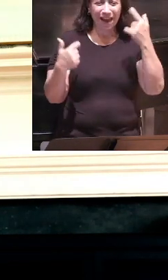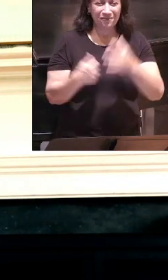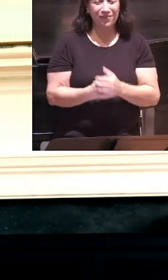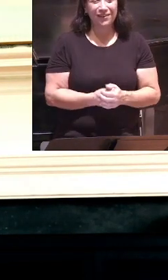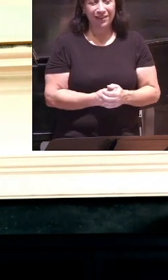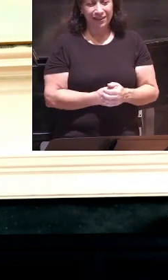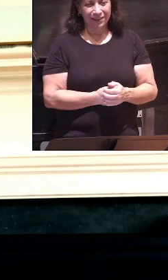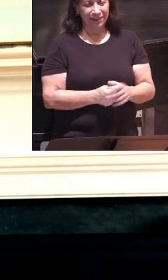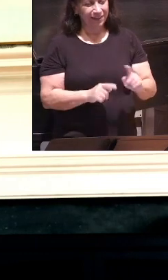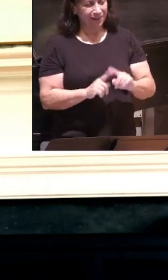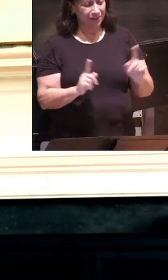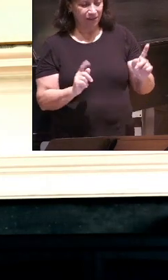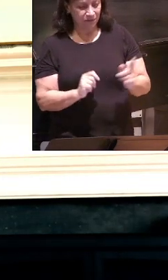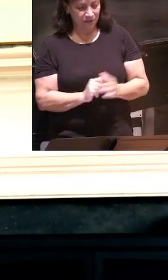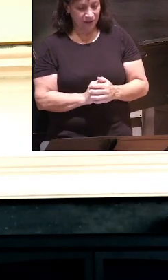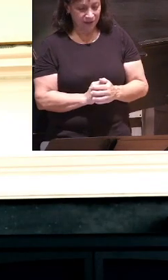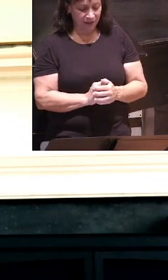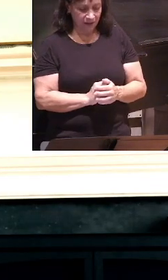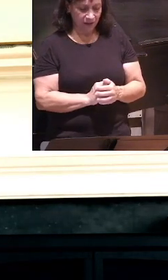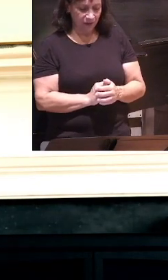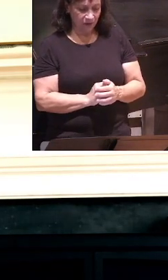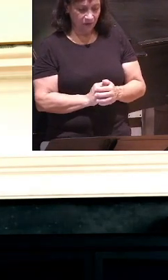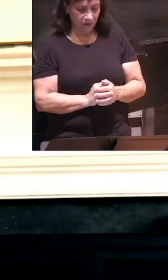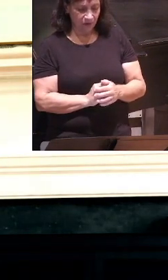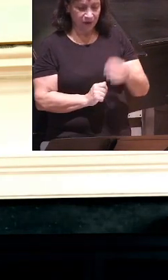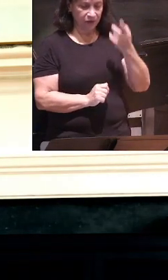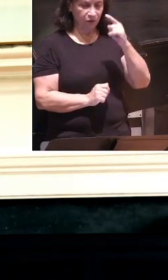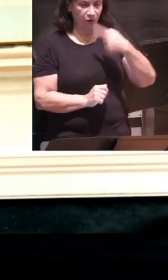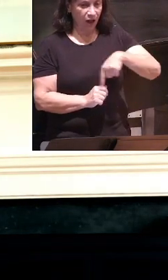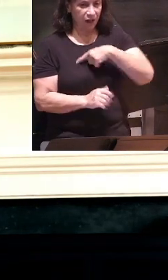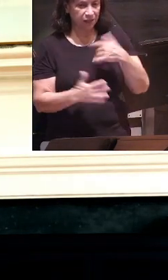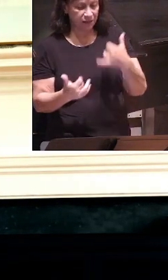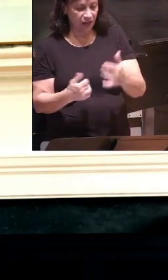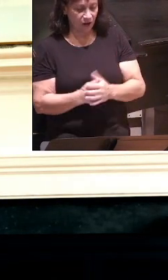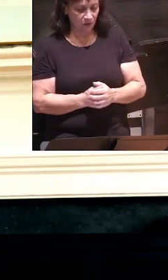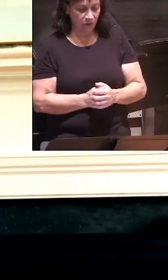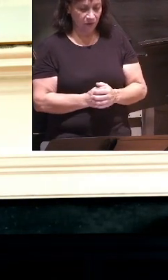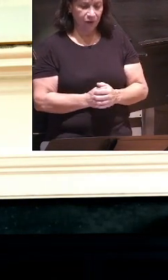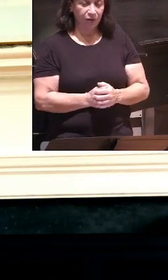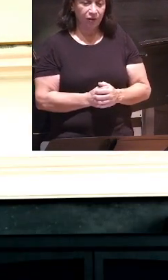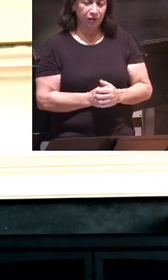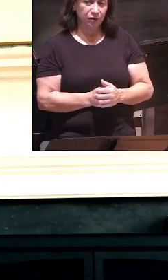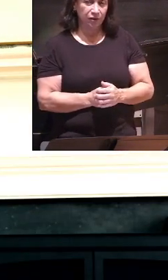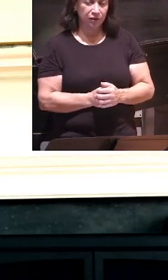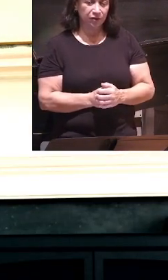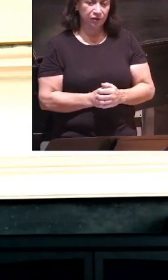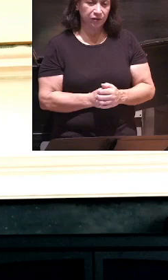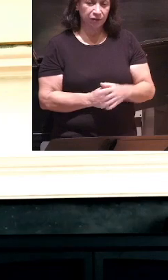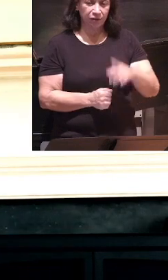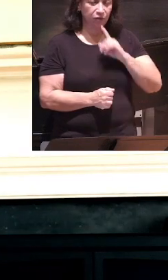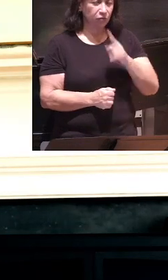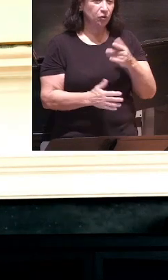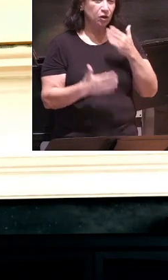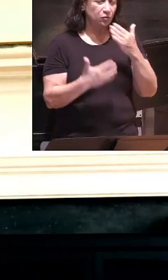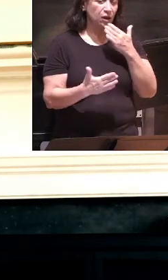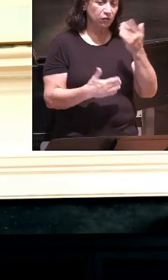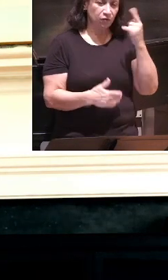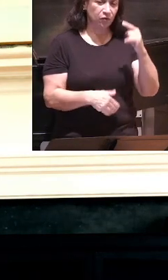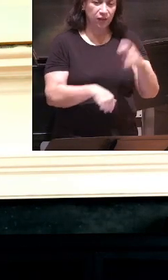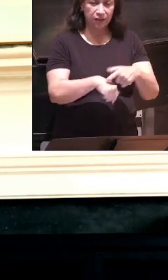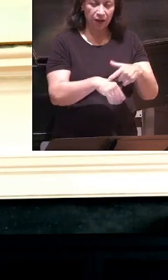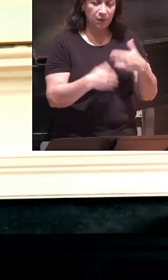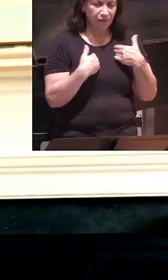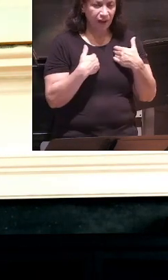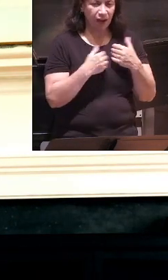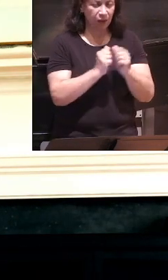It's so different living in this house, not hearing my dad's very familiar footsteps. Truly grateful that I had my dad for